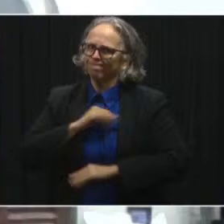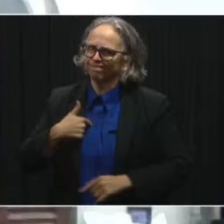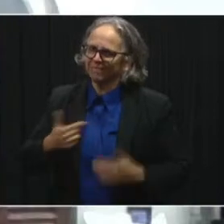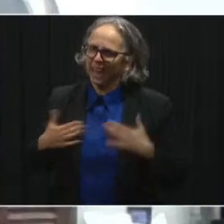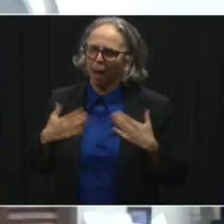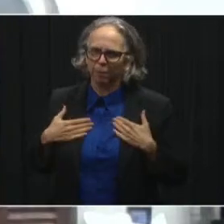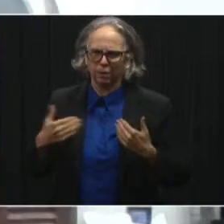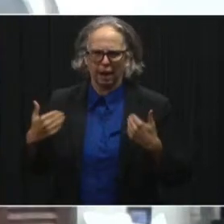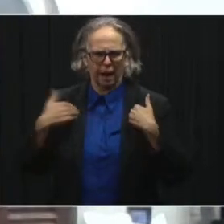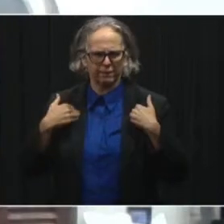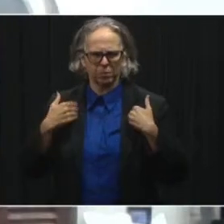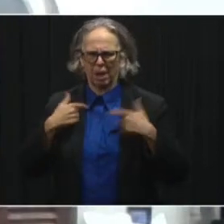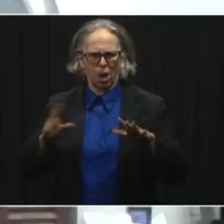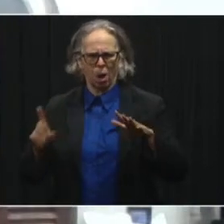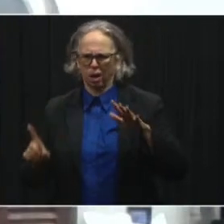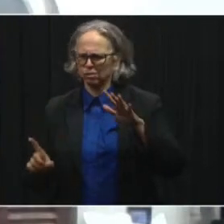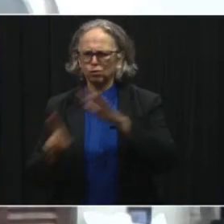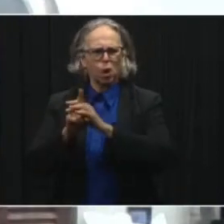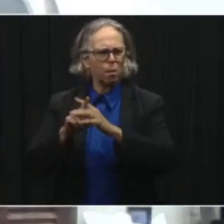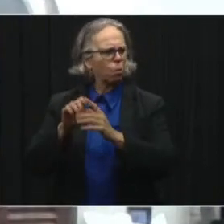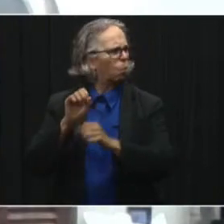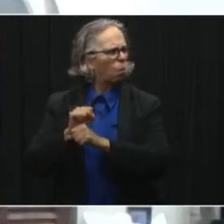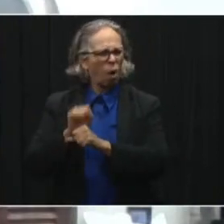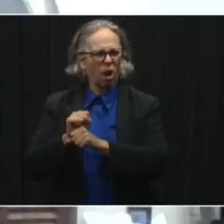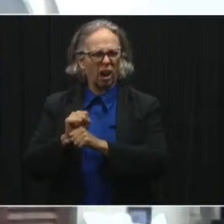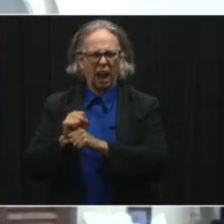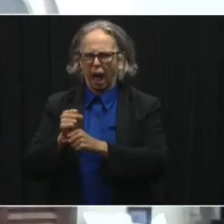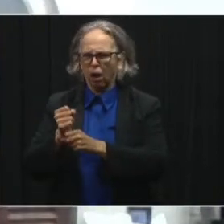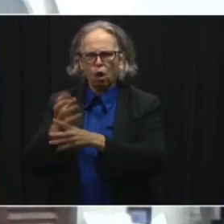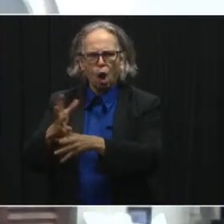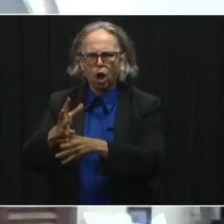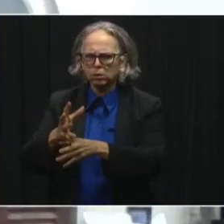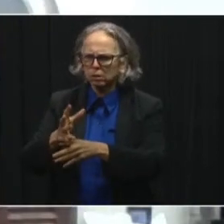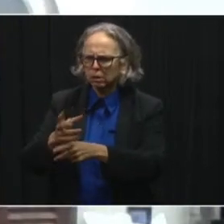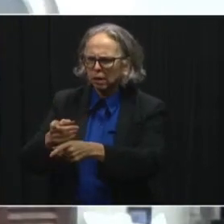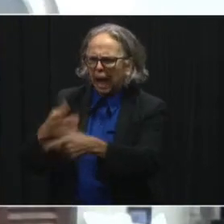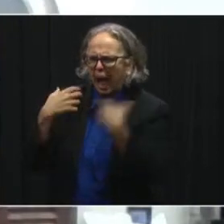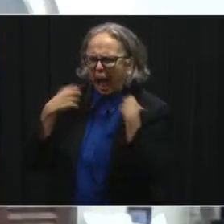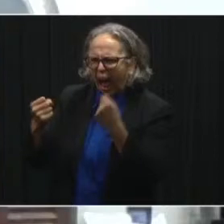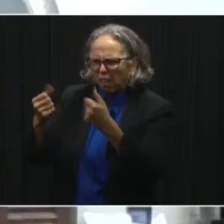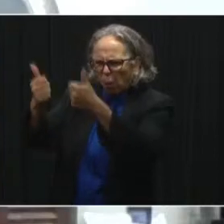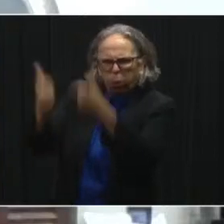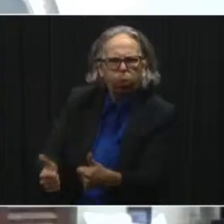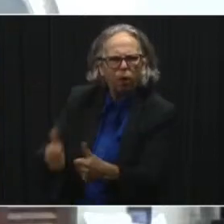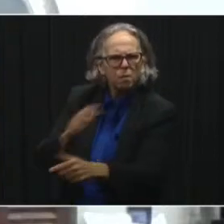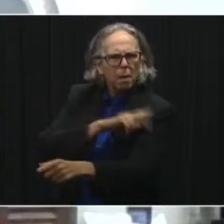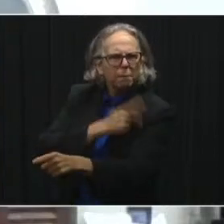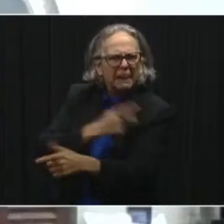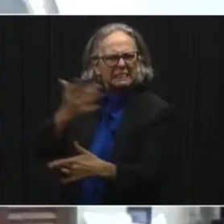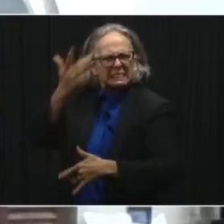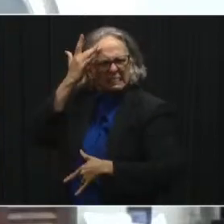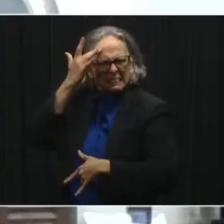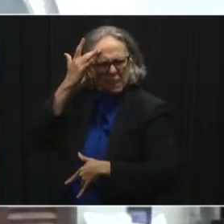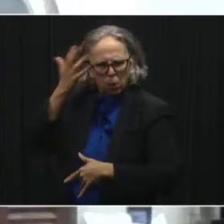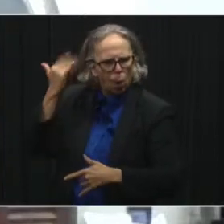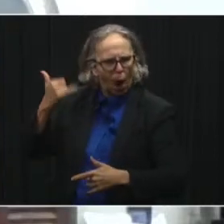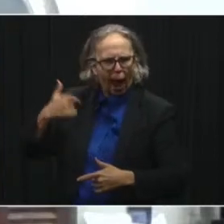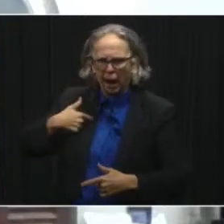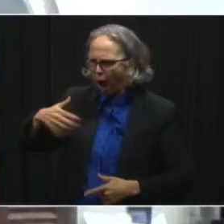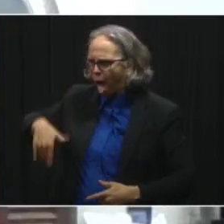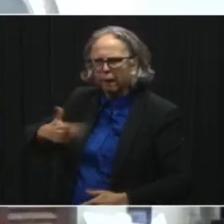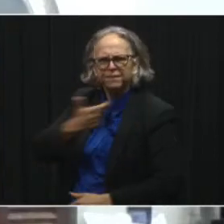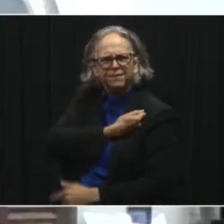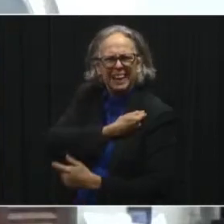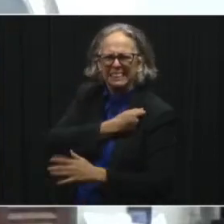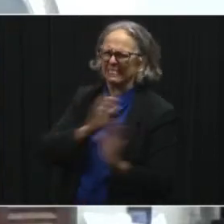of a patient and cause them to be sicker than they already are by something that I'm carrying around.